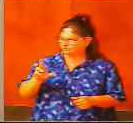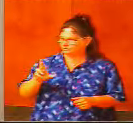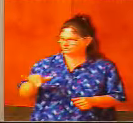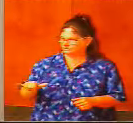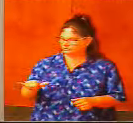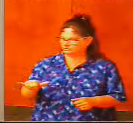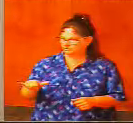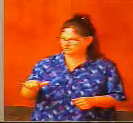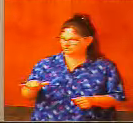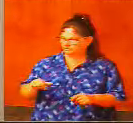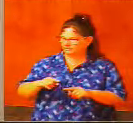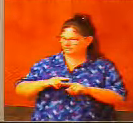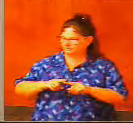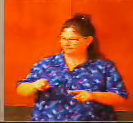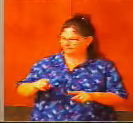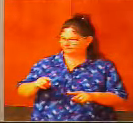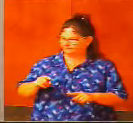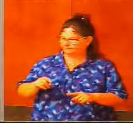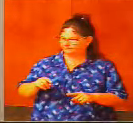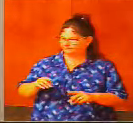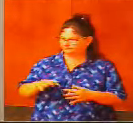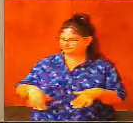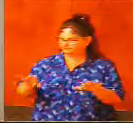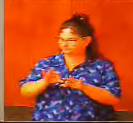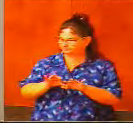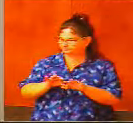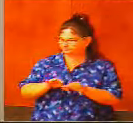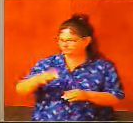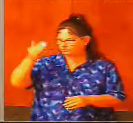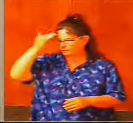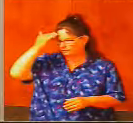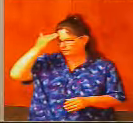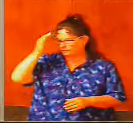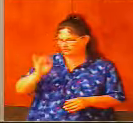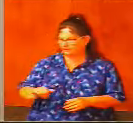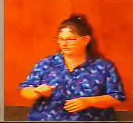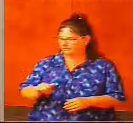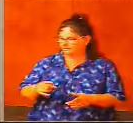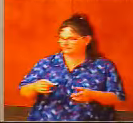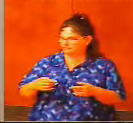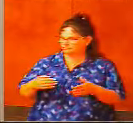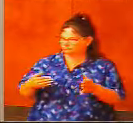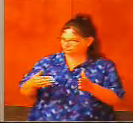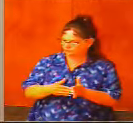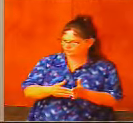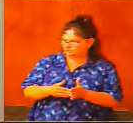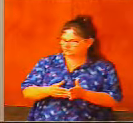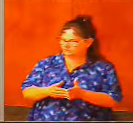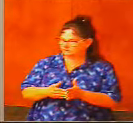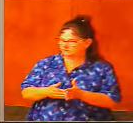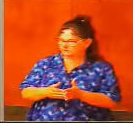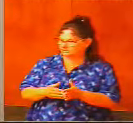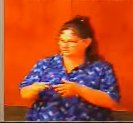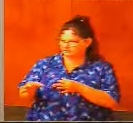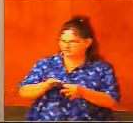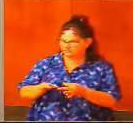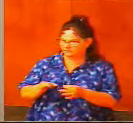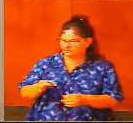but it is worth noting that this rebellion is described as